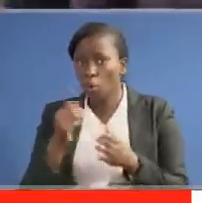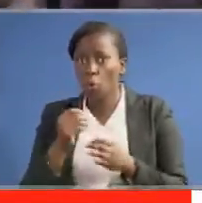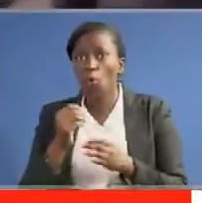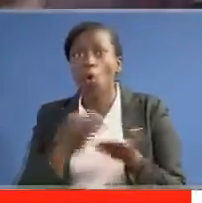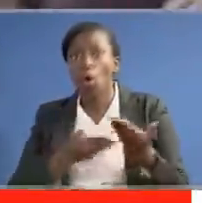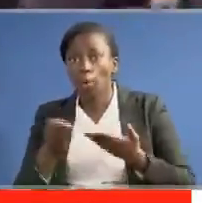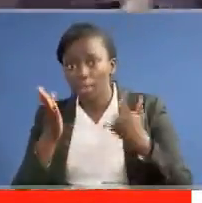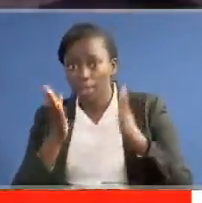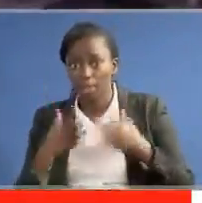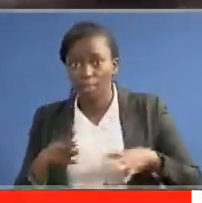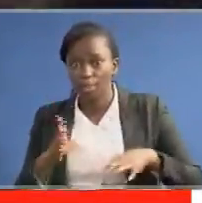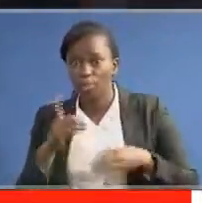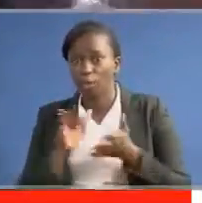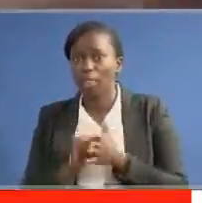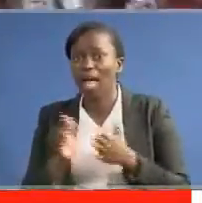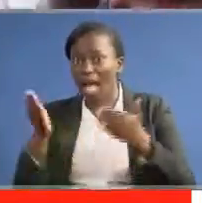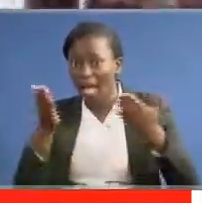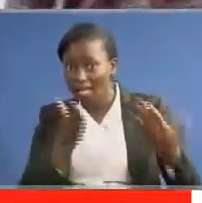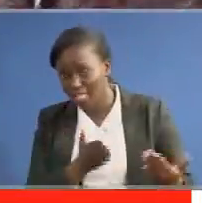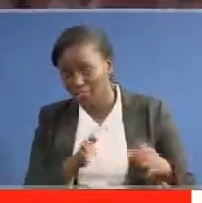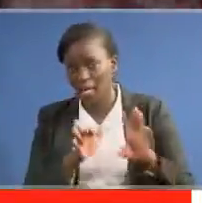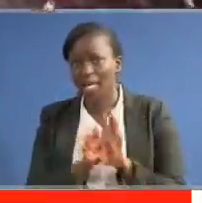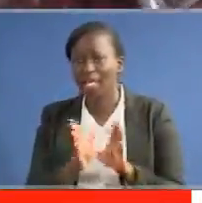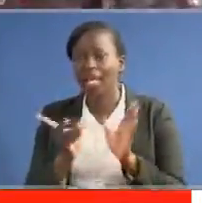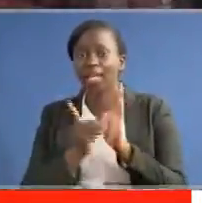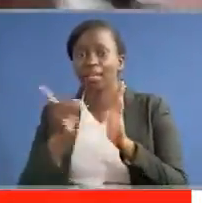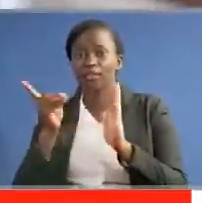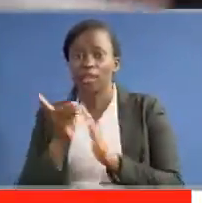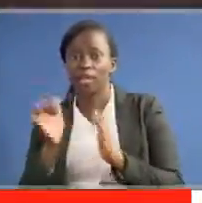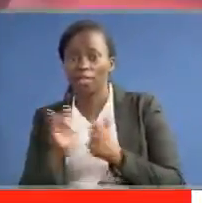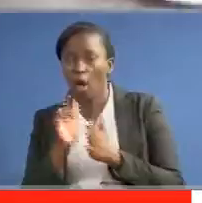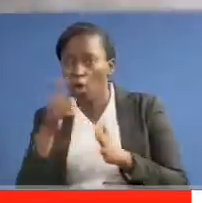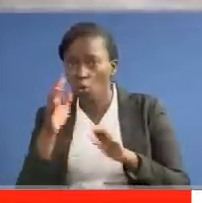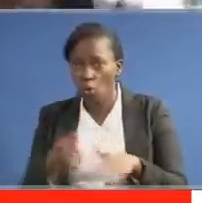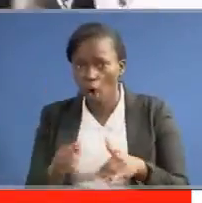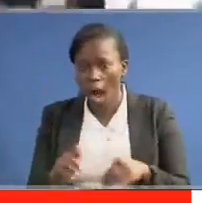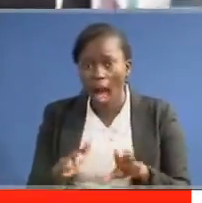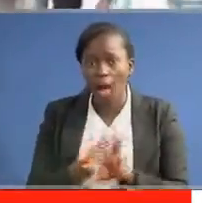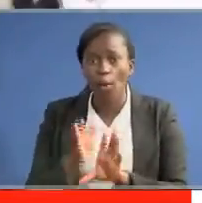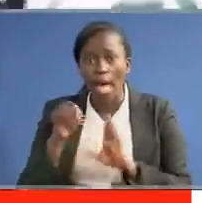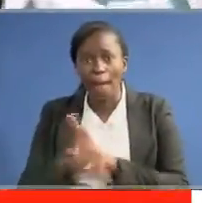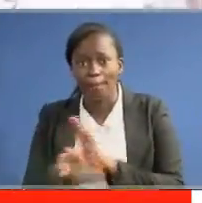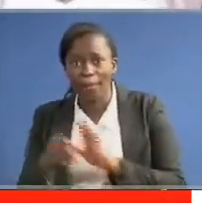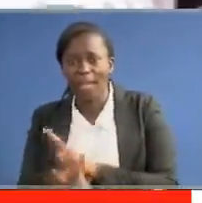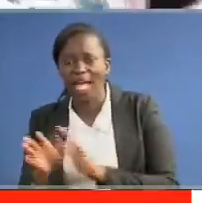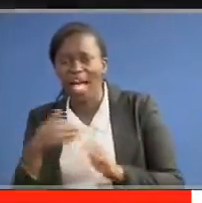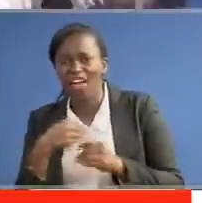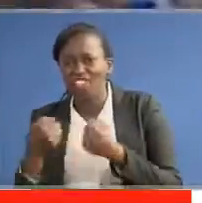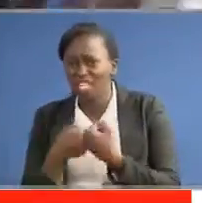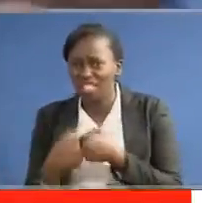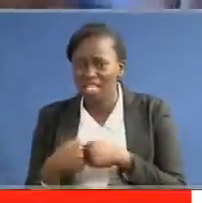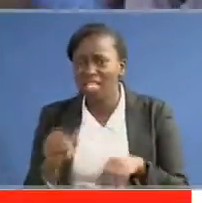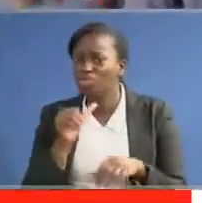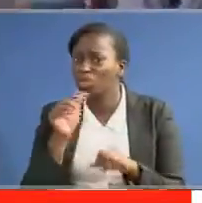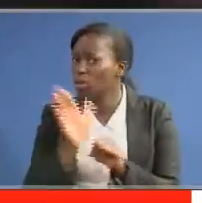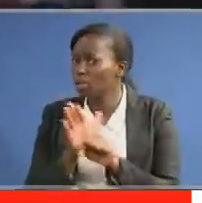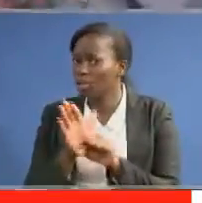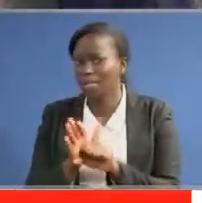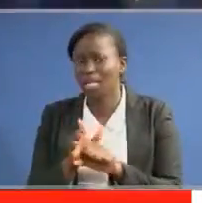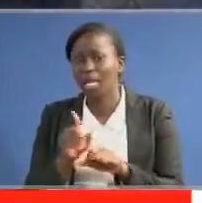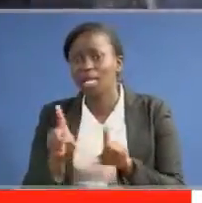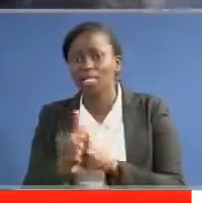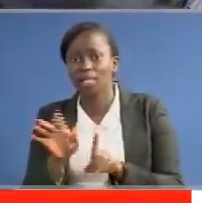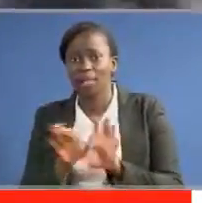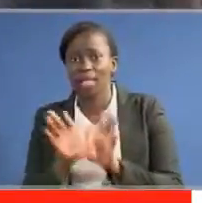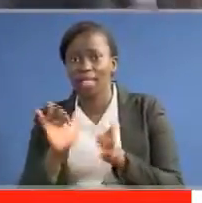ambao shirika hili limewapa kipaumbele ni wale wakulima wa mimea ambao hupata changamoto si haba haswa